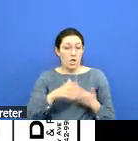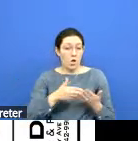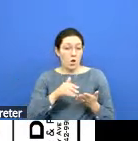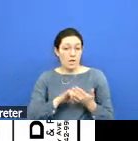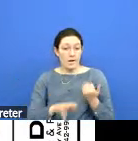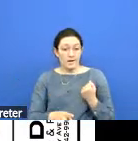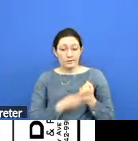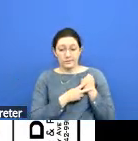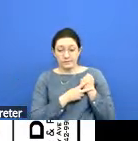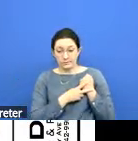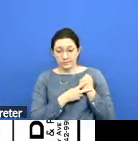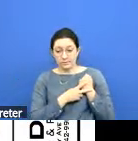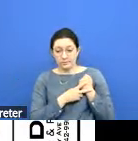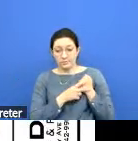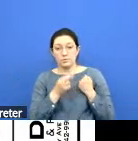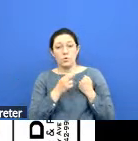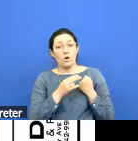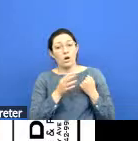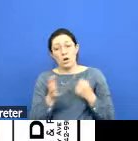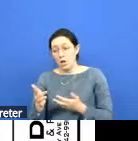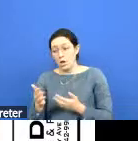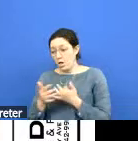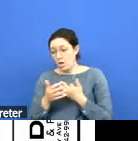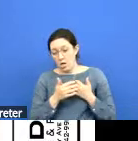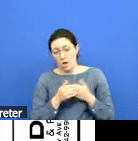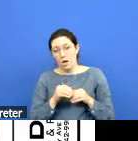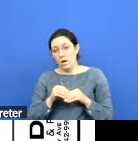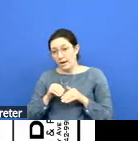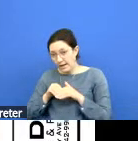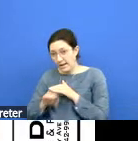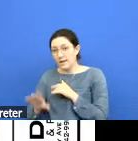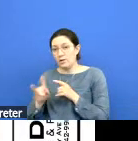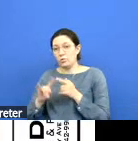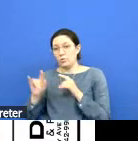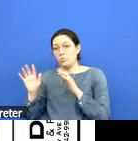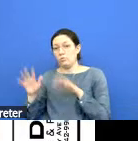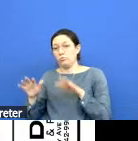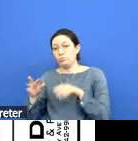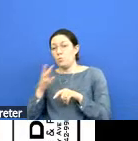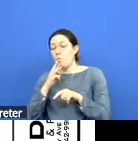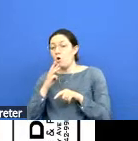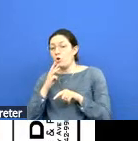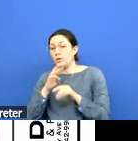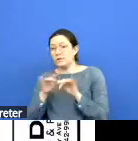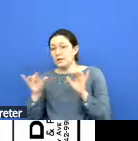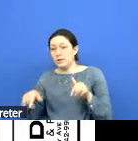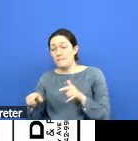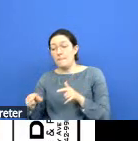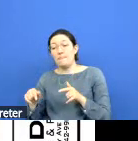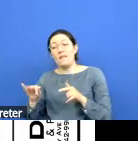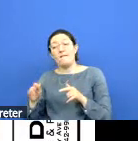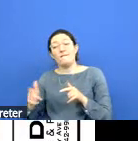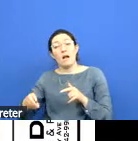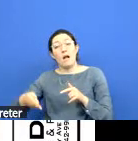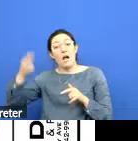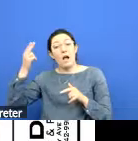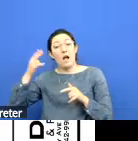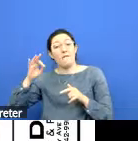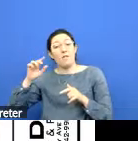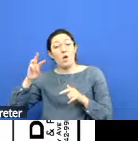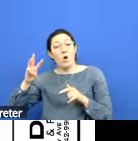the storm system, that means that obviously the higher flow through that storm pipe,